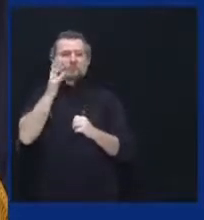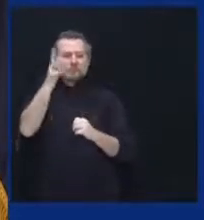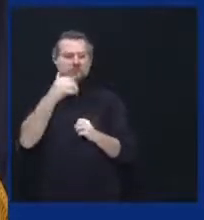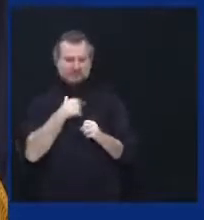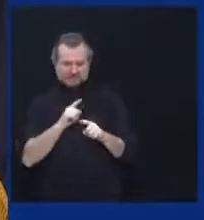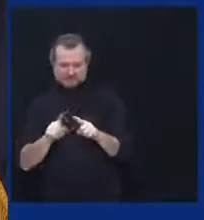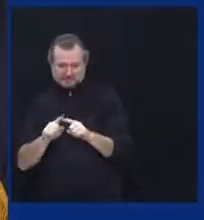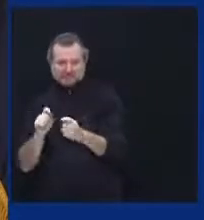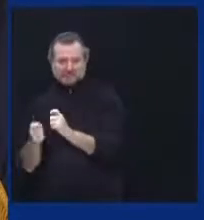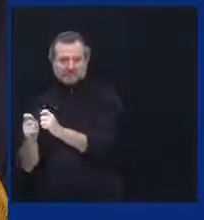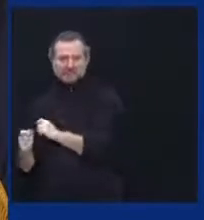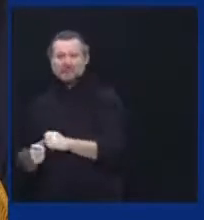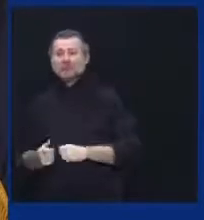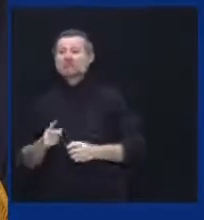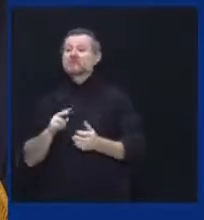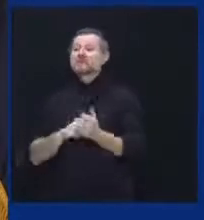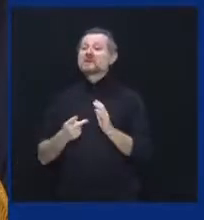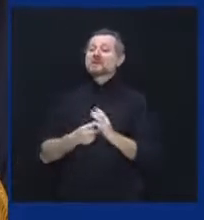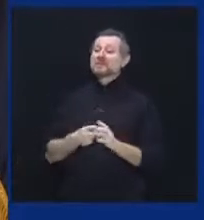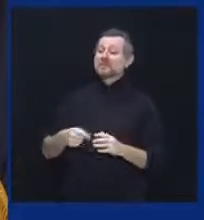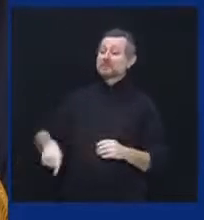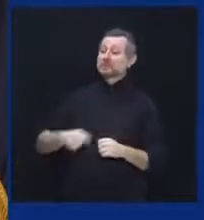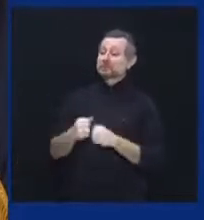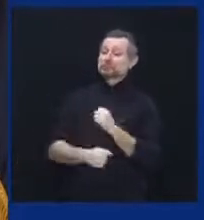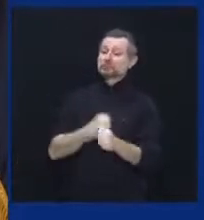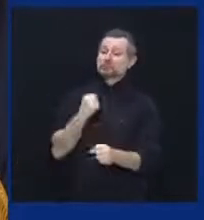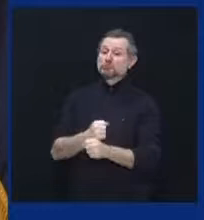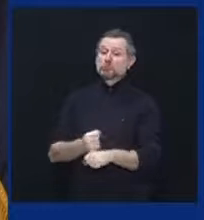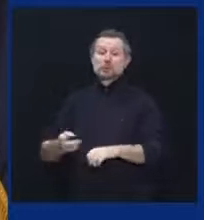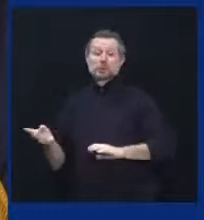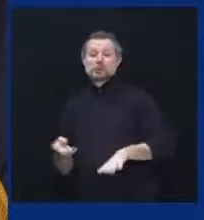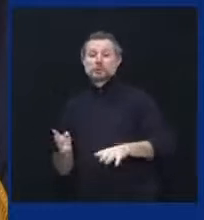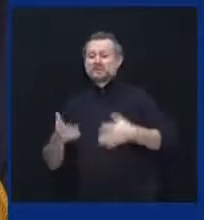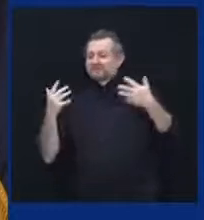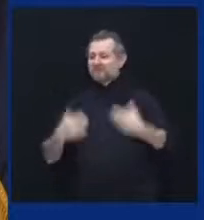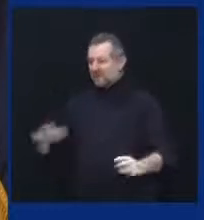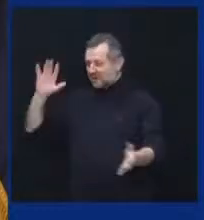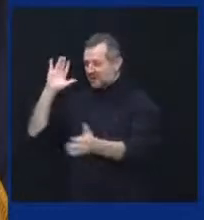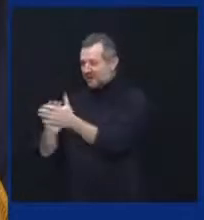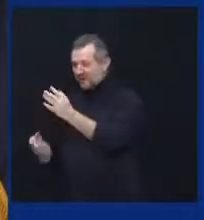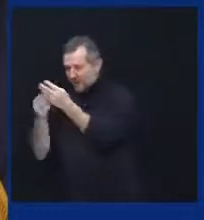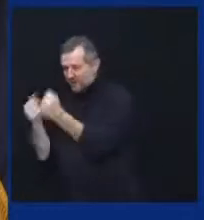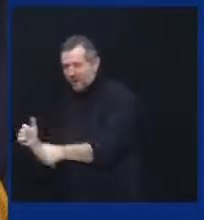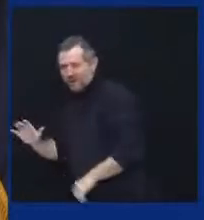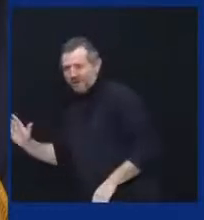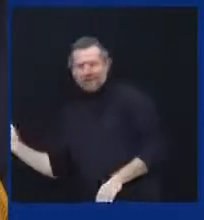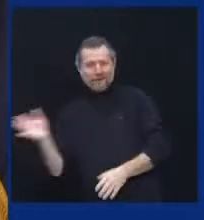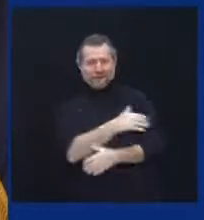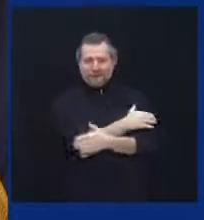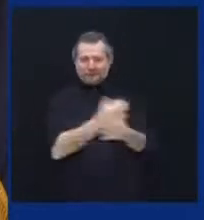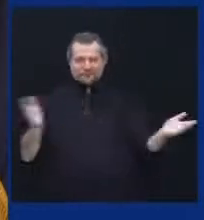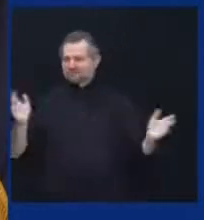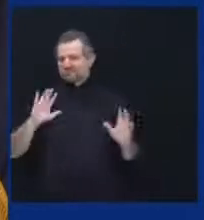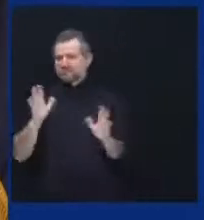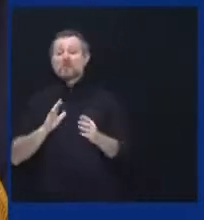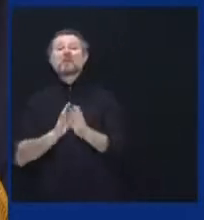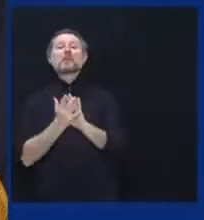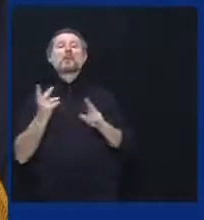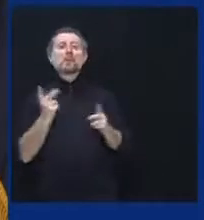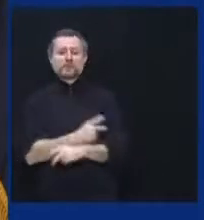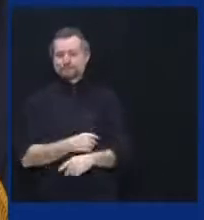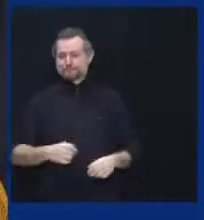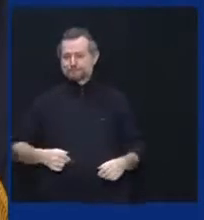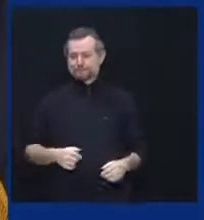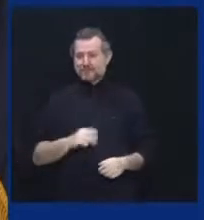don't believe this issue of production is going to go away. I believe it's going to get worse. What we learned with ventilators